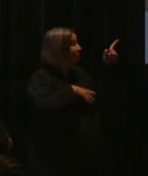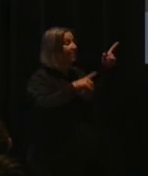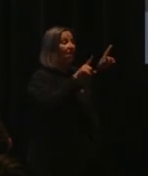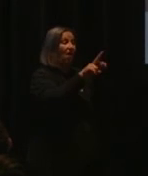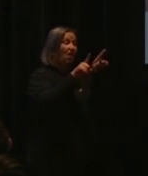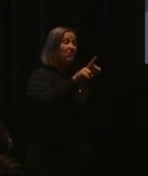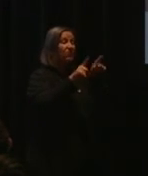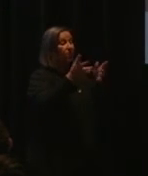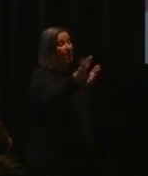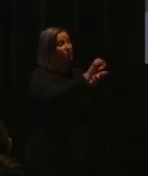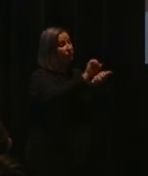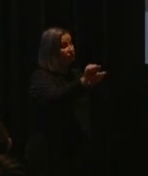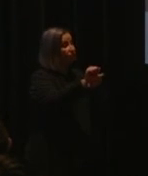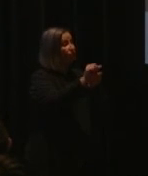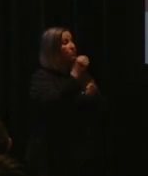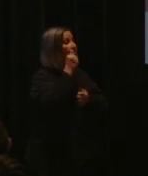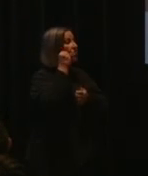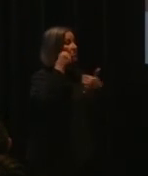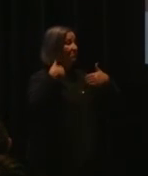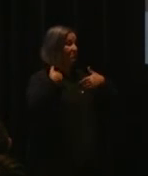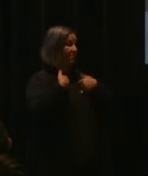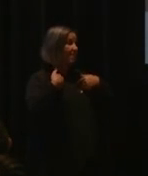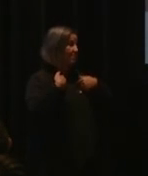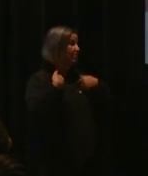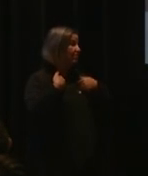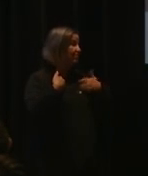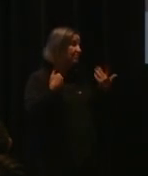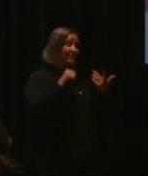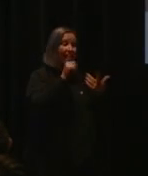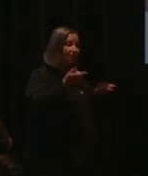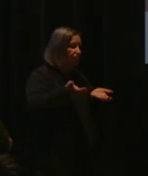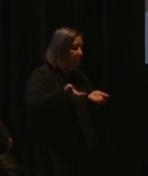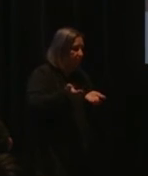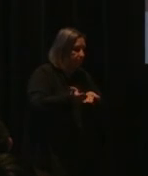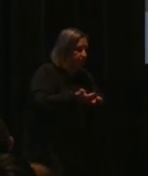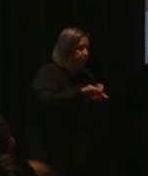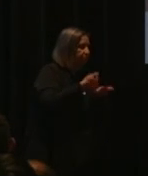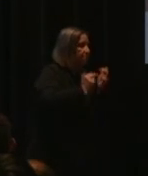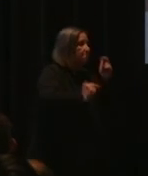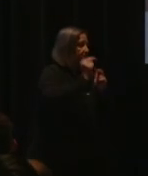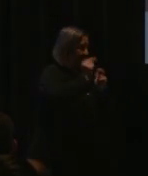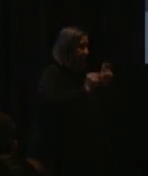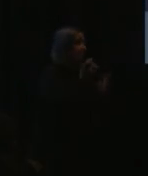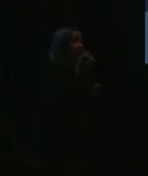as with a bulldozer. So let's look at what can be called a